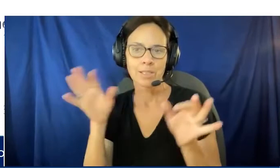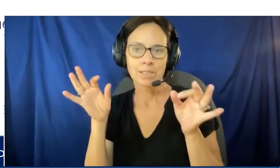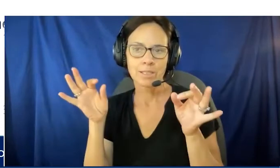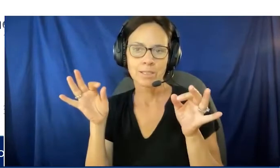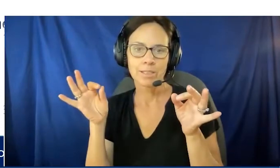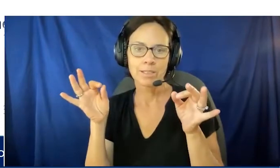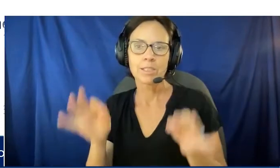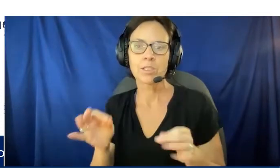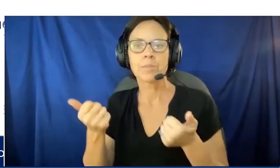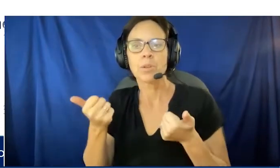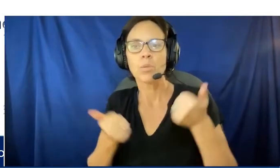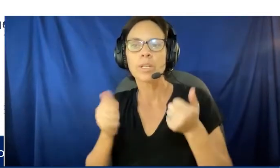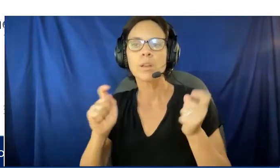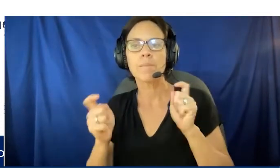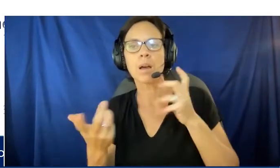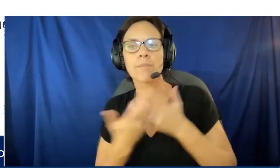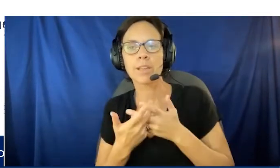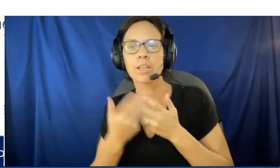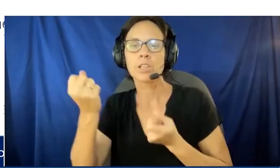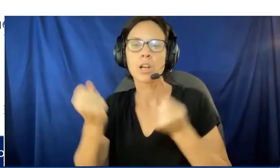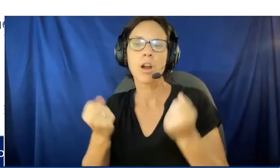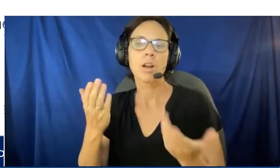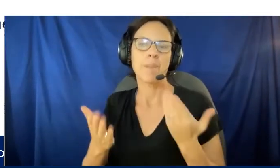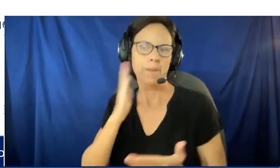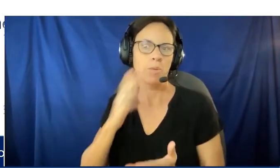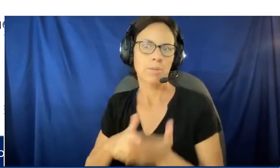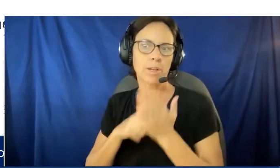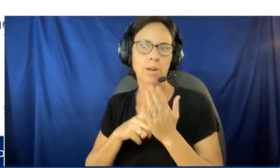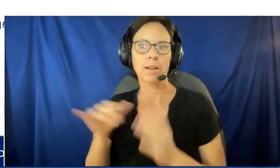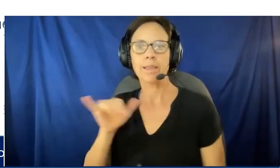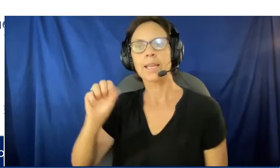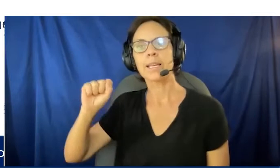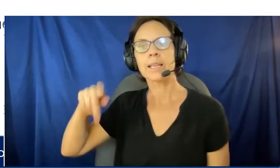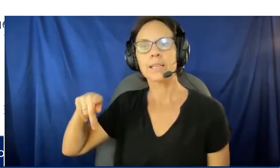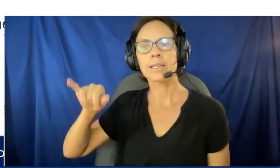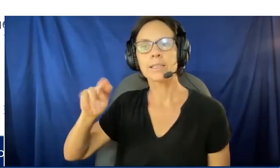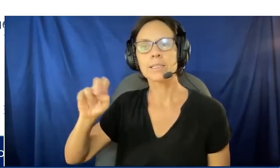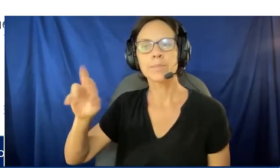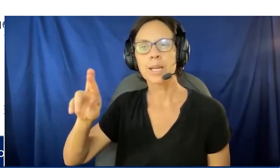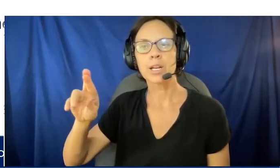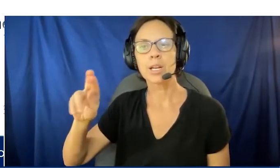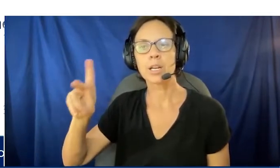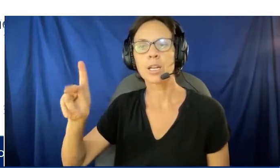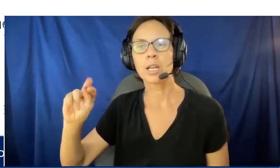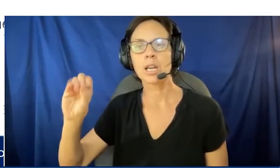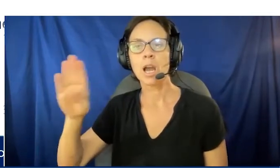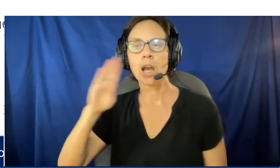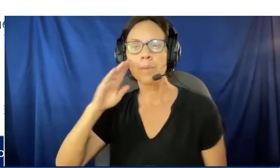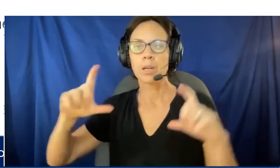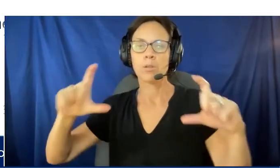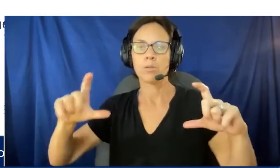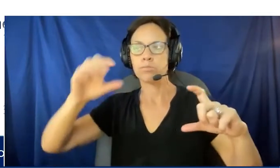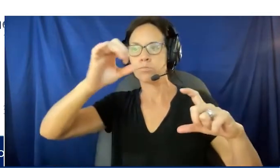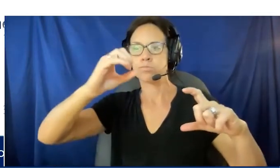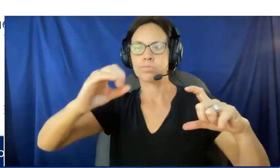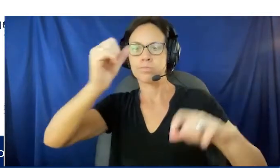what modifications a vehicle might need. Is it a spinner knob because they have limited use of one